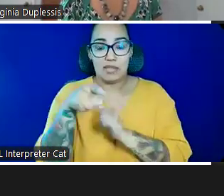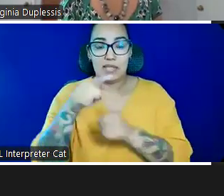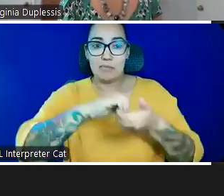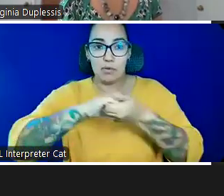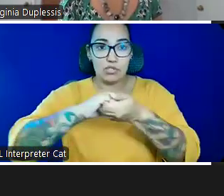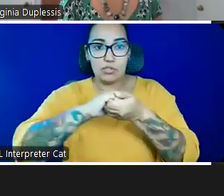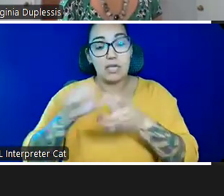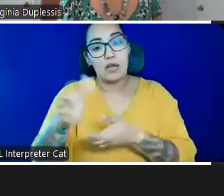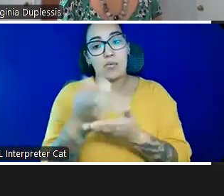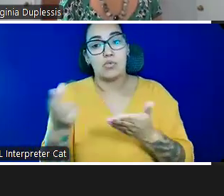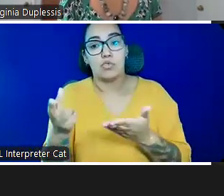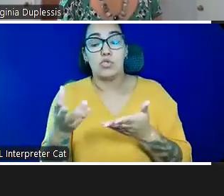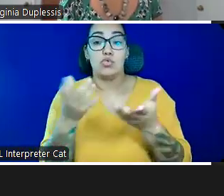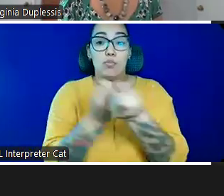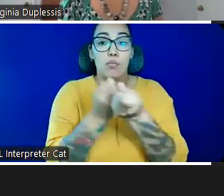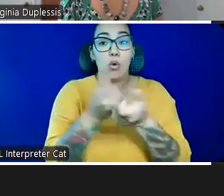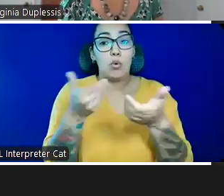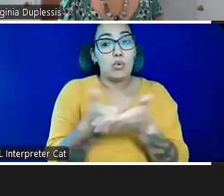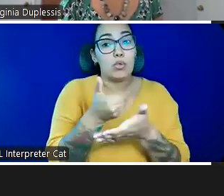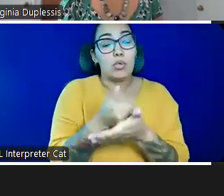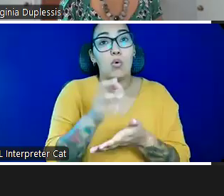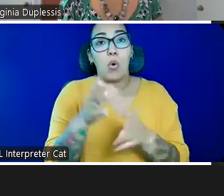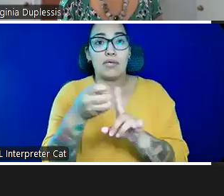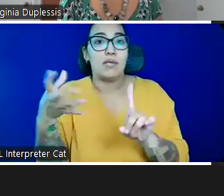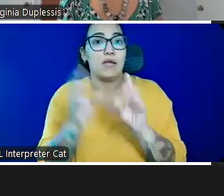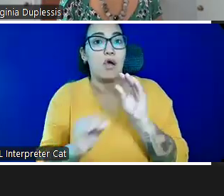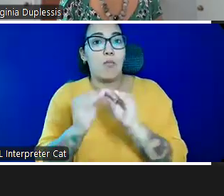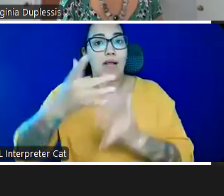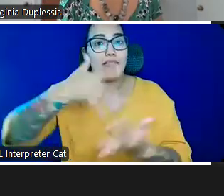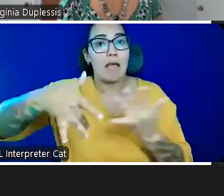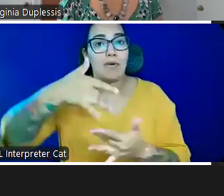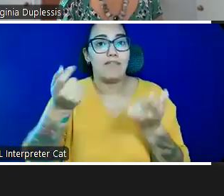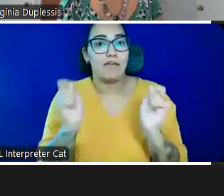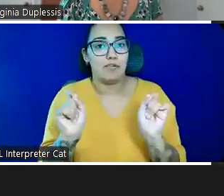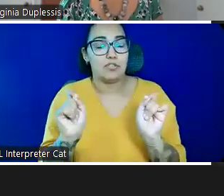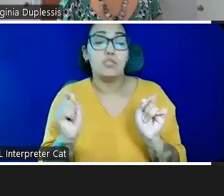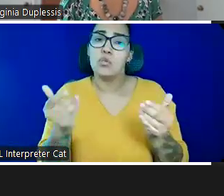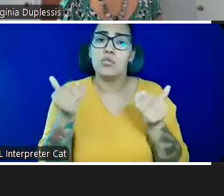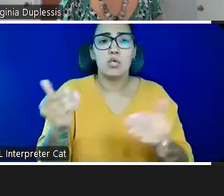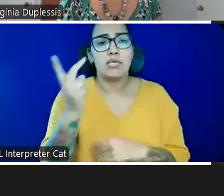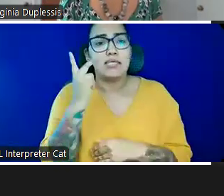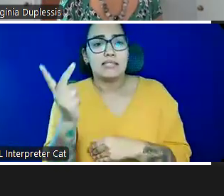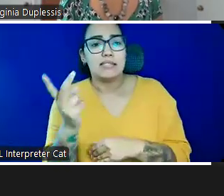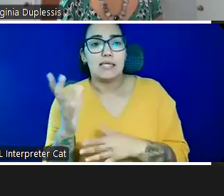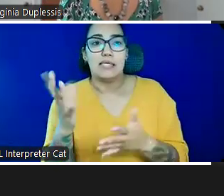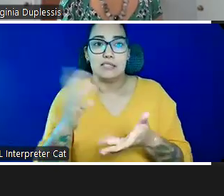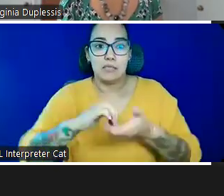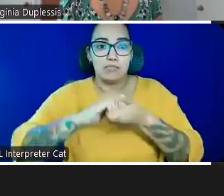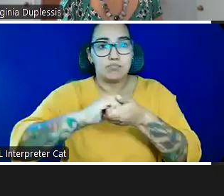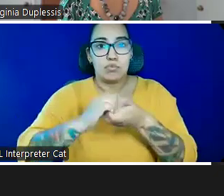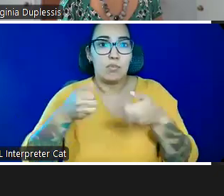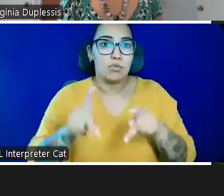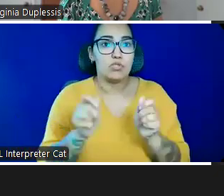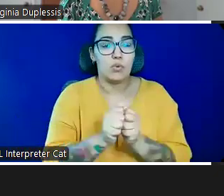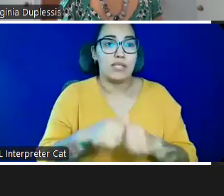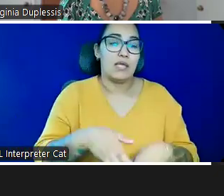to promote new or expand upon current collaborative efforts. So let's look into some opportunities to promote prevention, intervention,